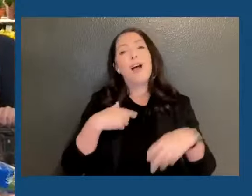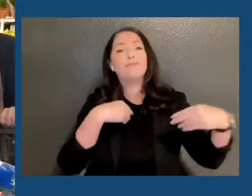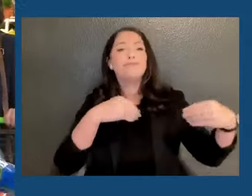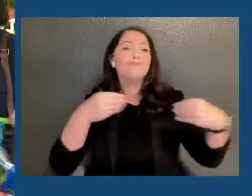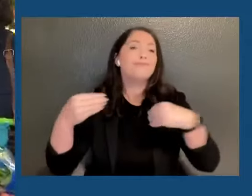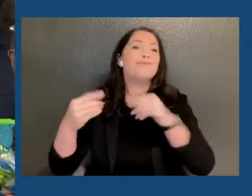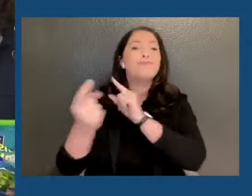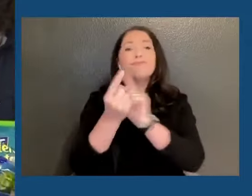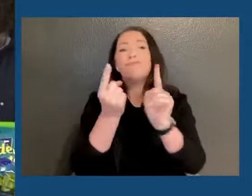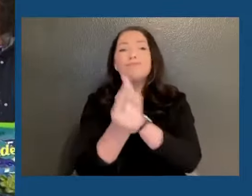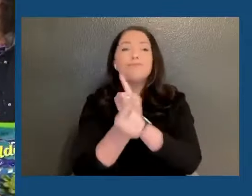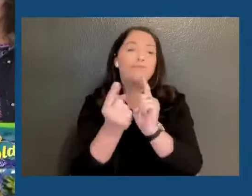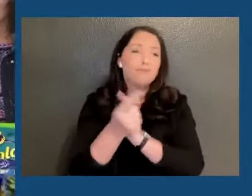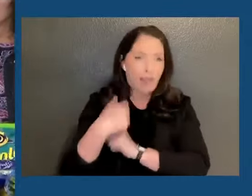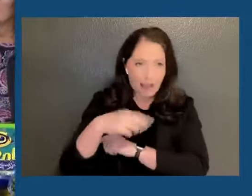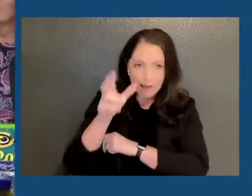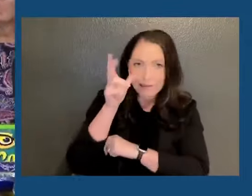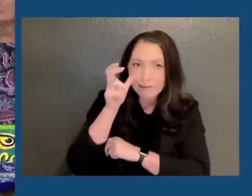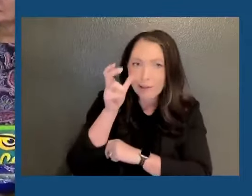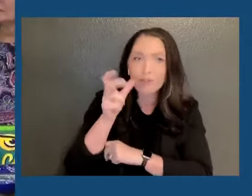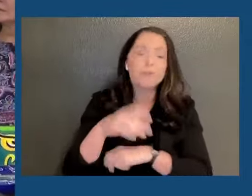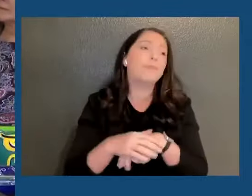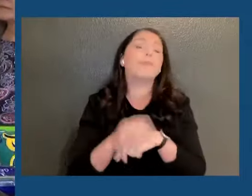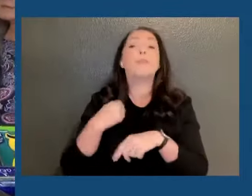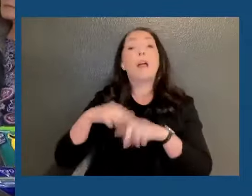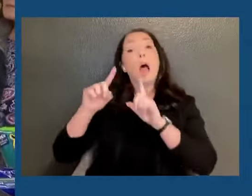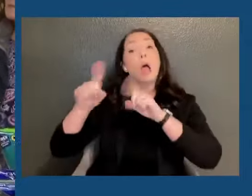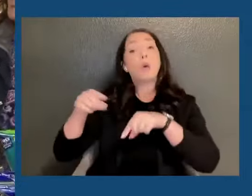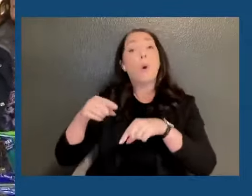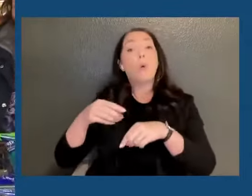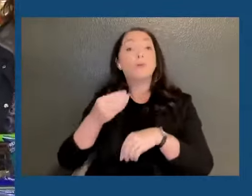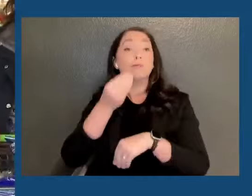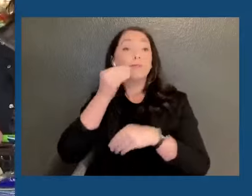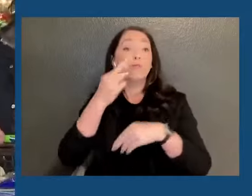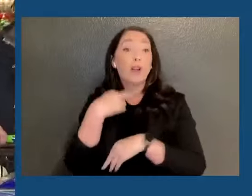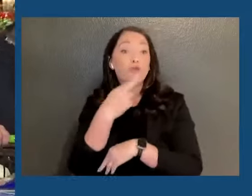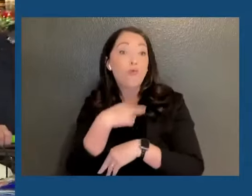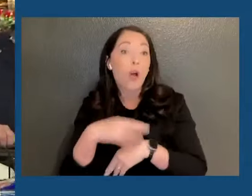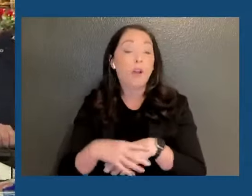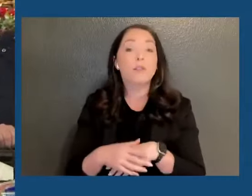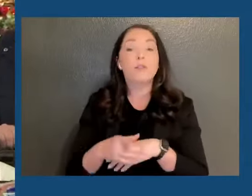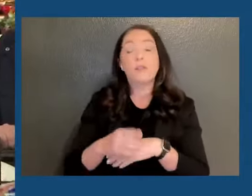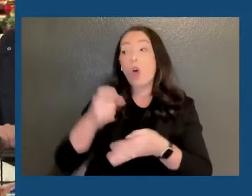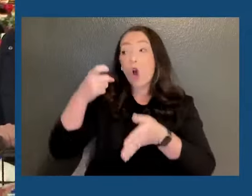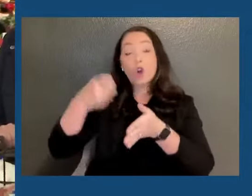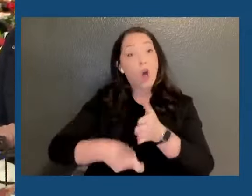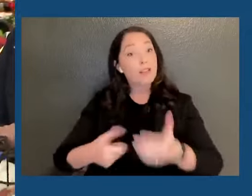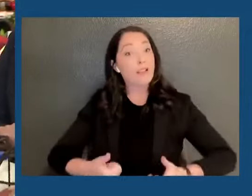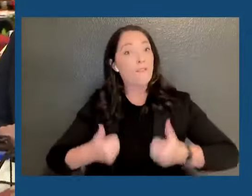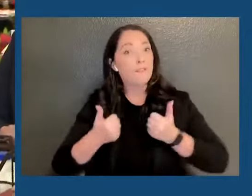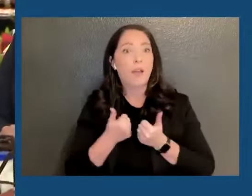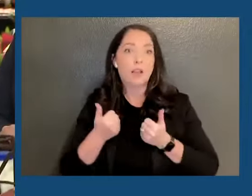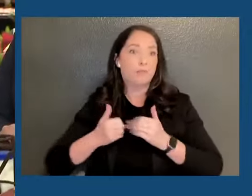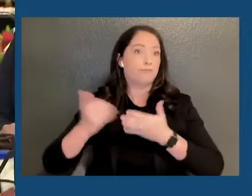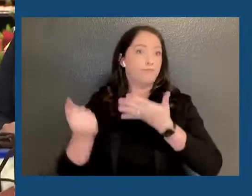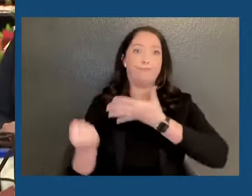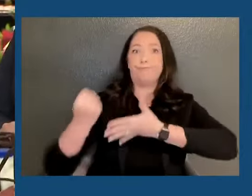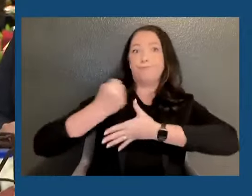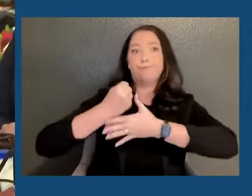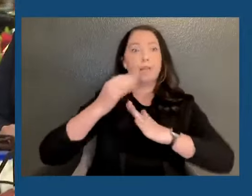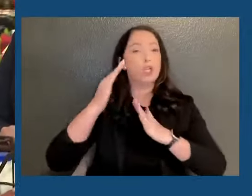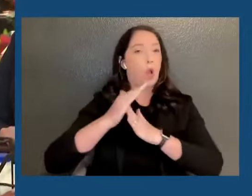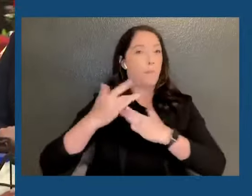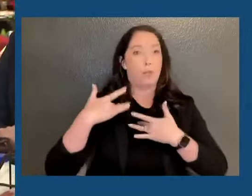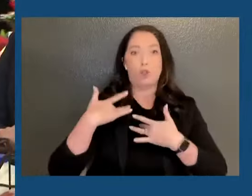and I go into diners, the cost of living is the number one concern of New Yorkers, and it has been for a while. We